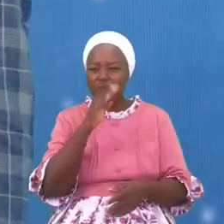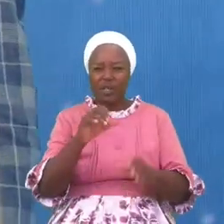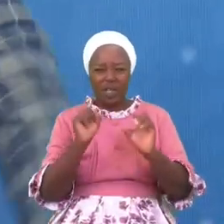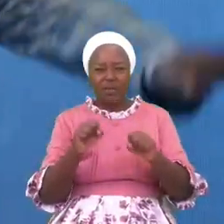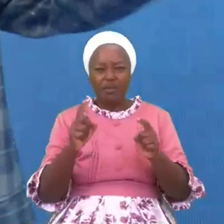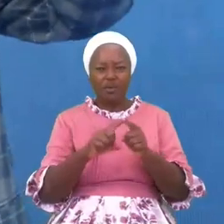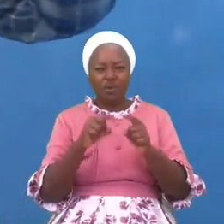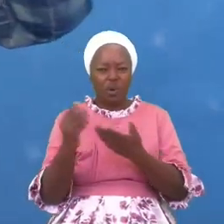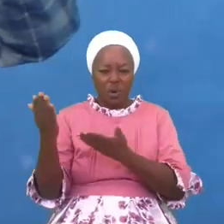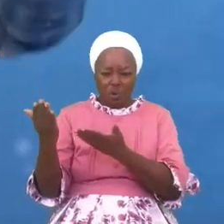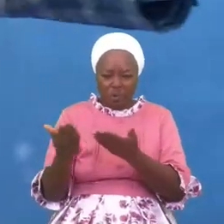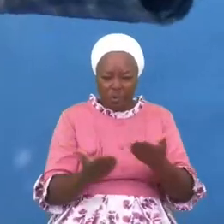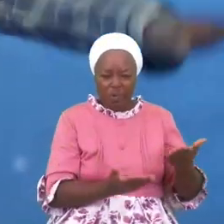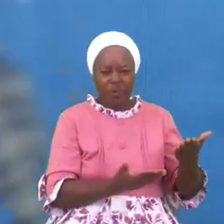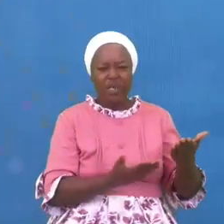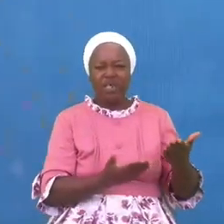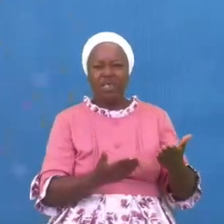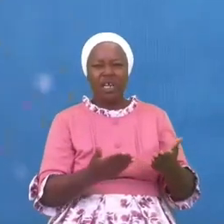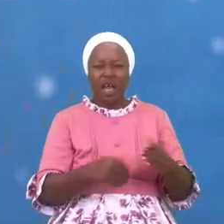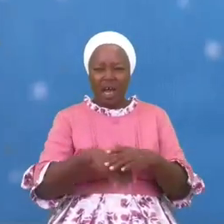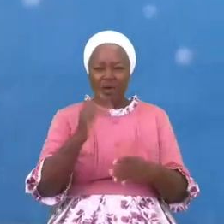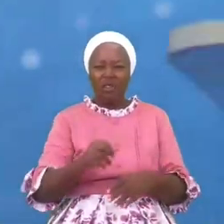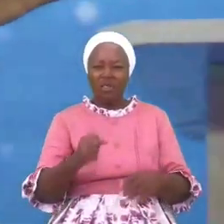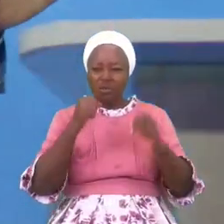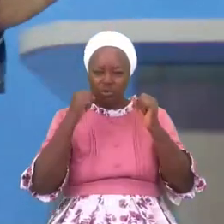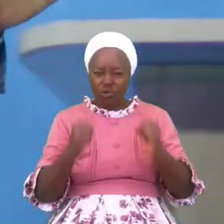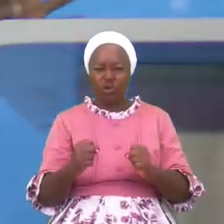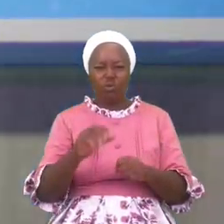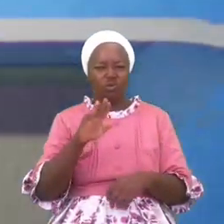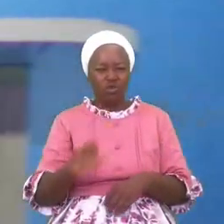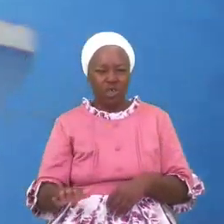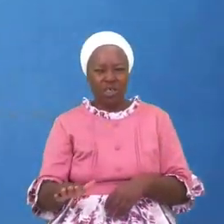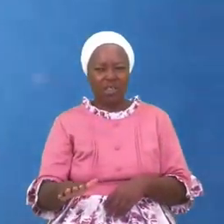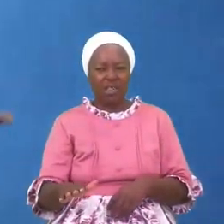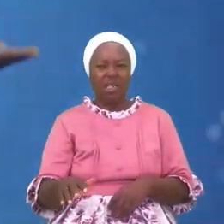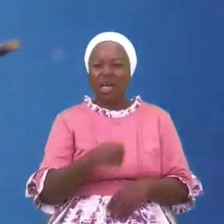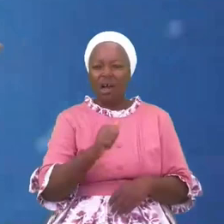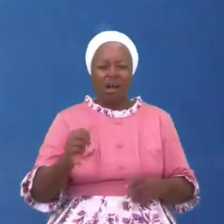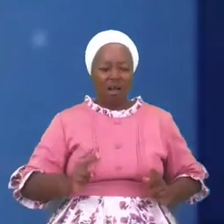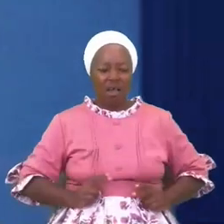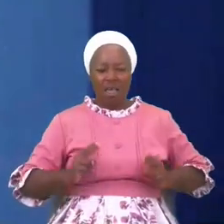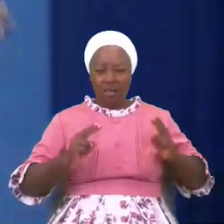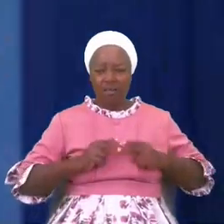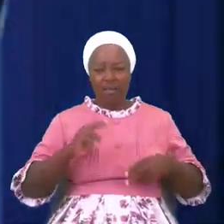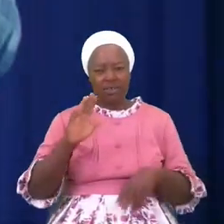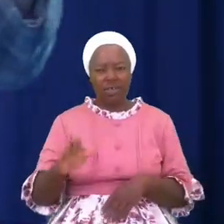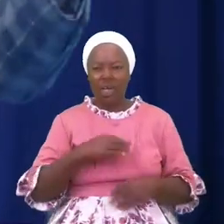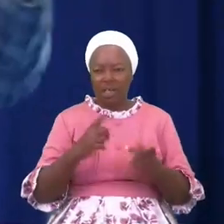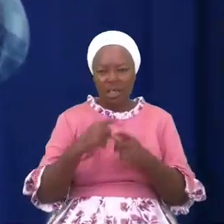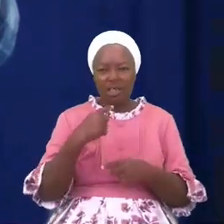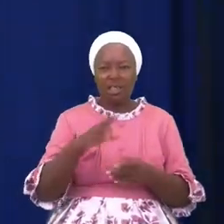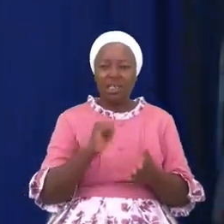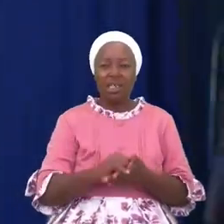child, and healthy child. And they say that seed is weak. So we're then, as we look at